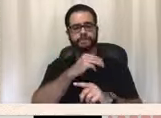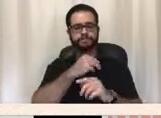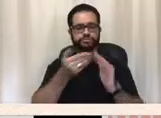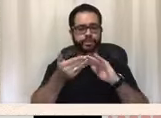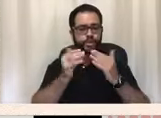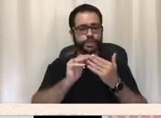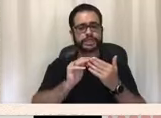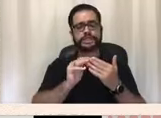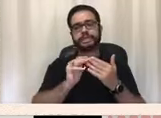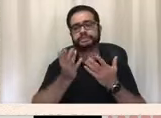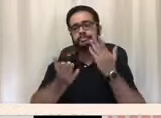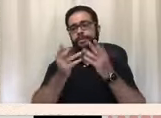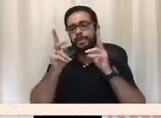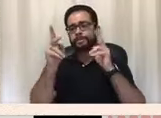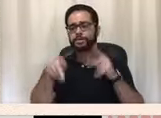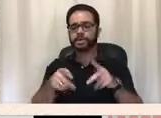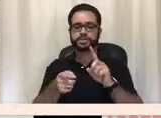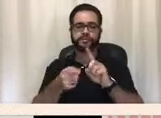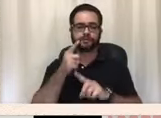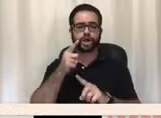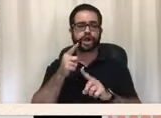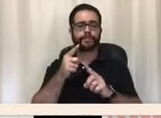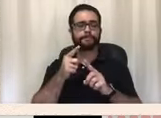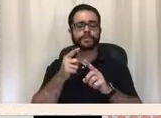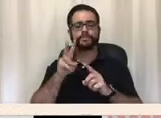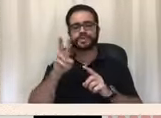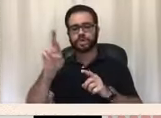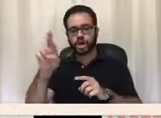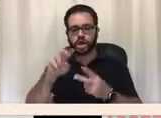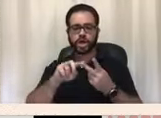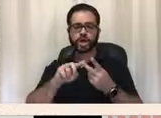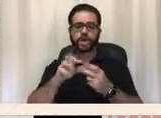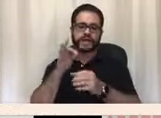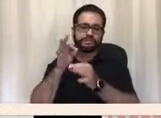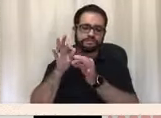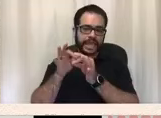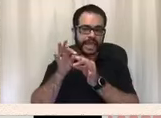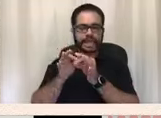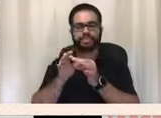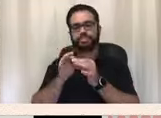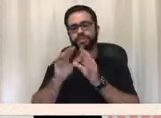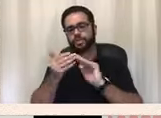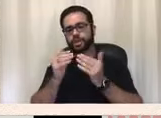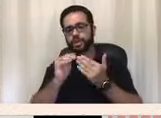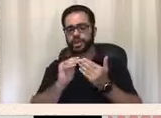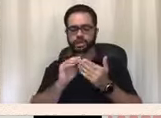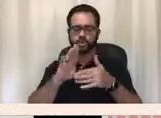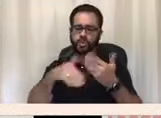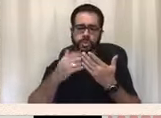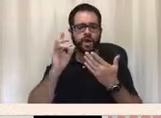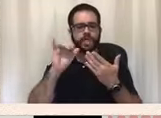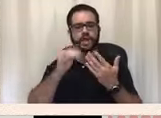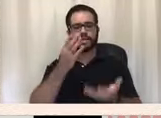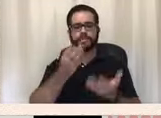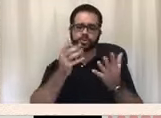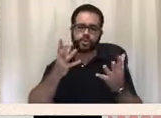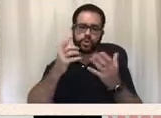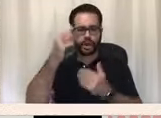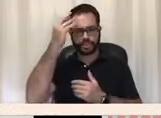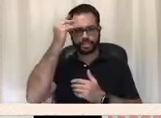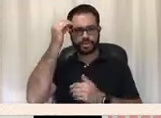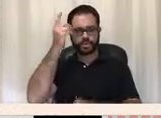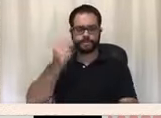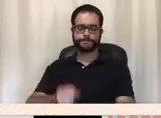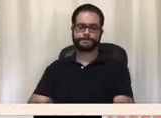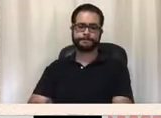from Voc Rehab or the faith-based community. So this is all something that you should think about,